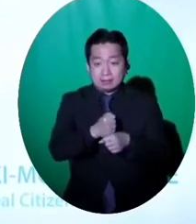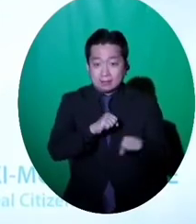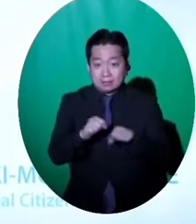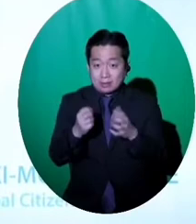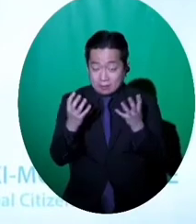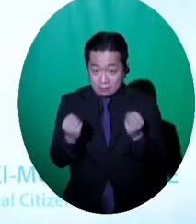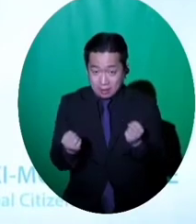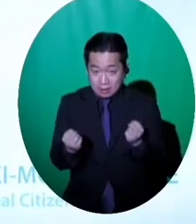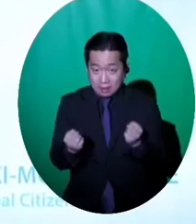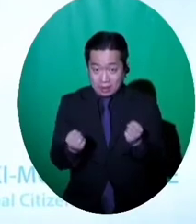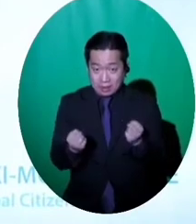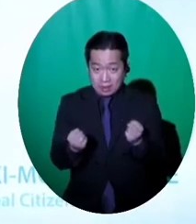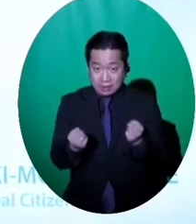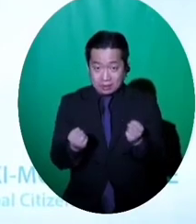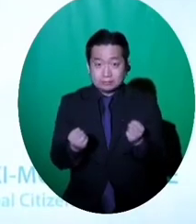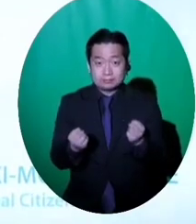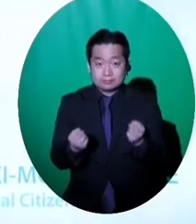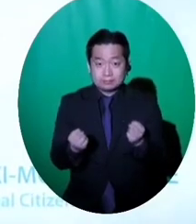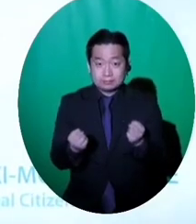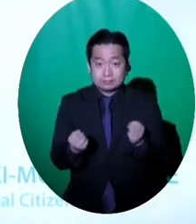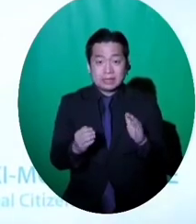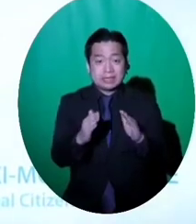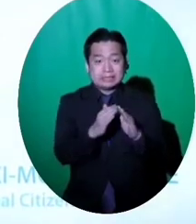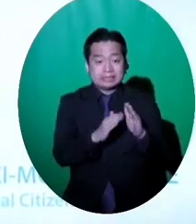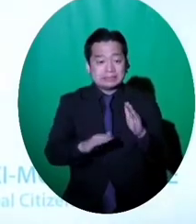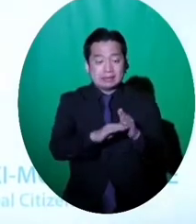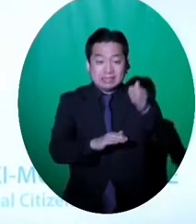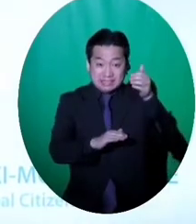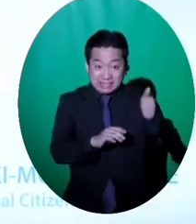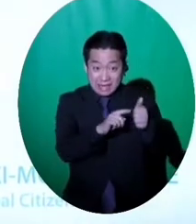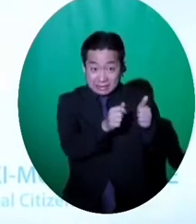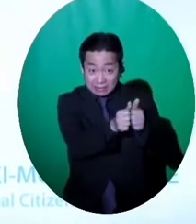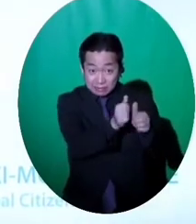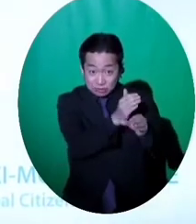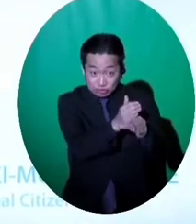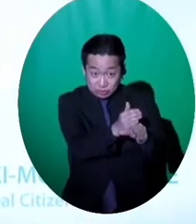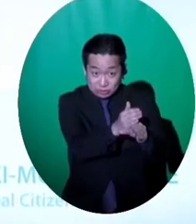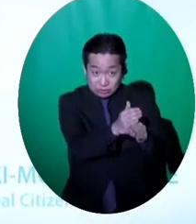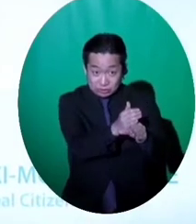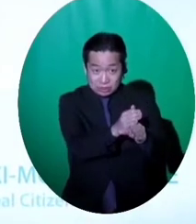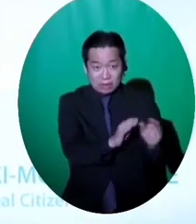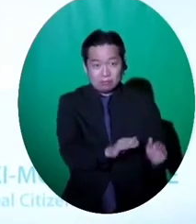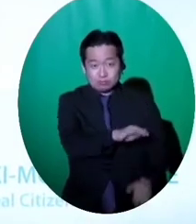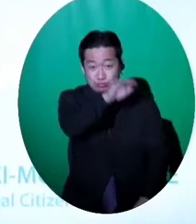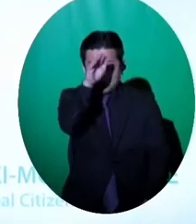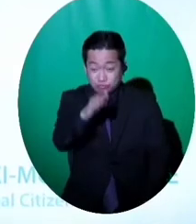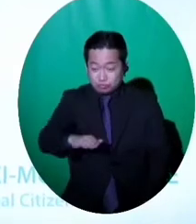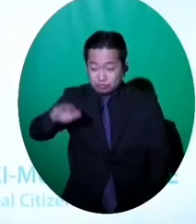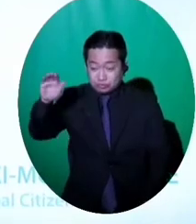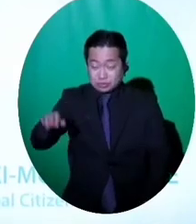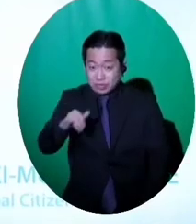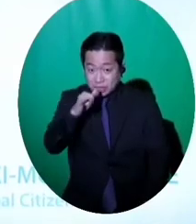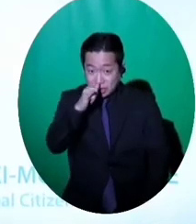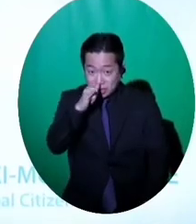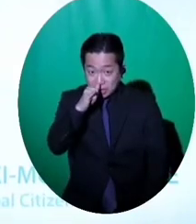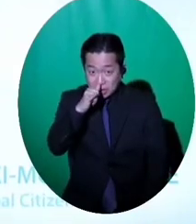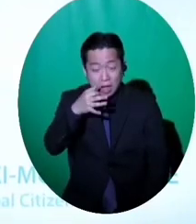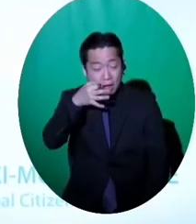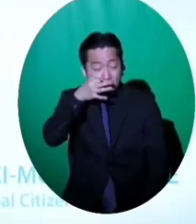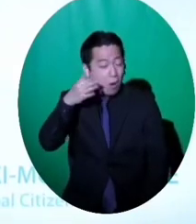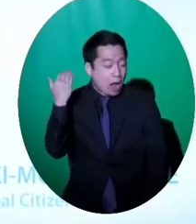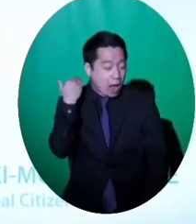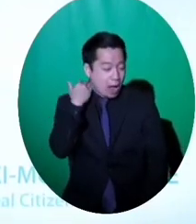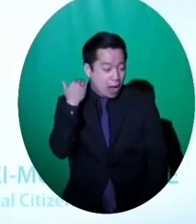Greed, Lust, and Gender, and The Invisible Hurt. Hello, Professor. And